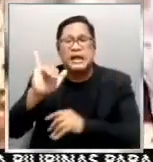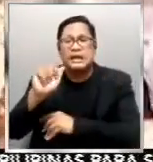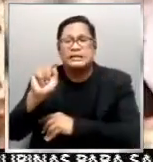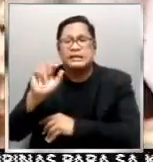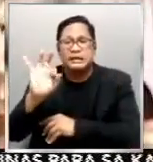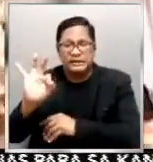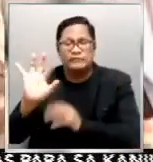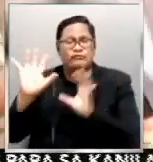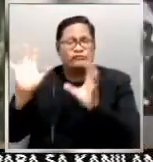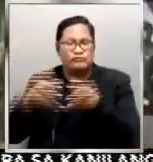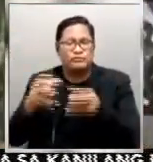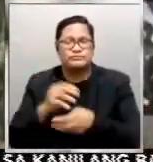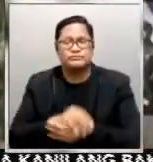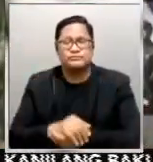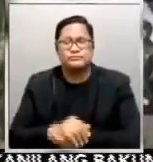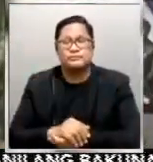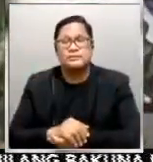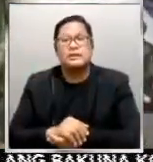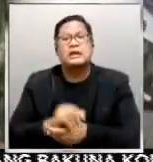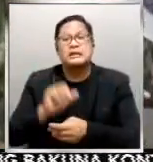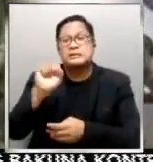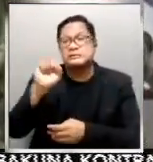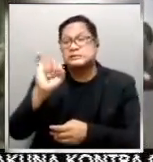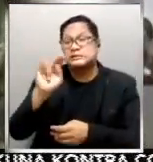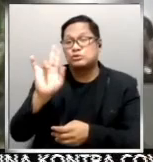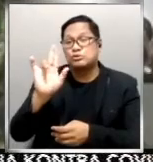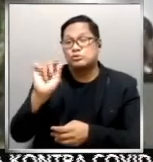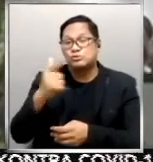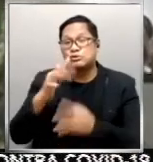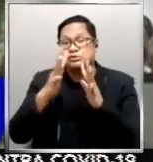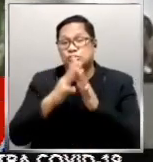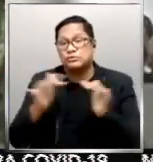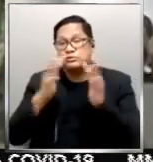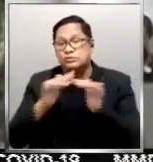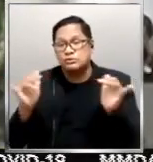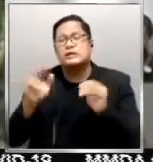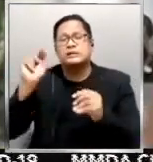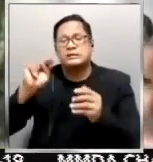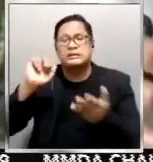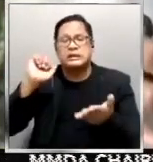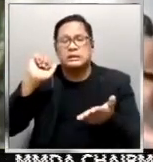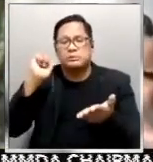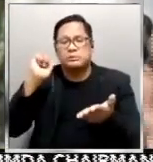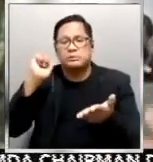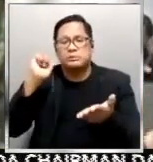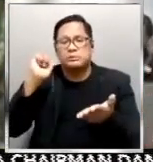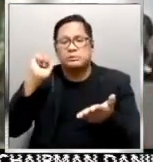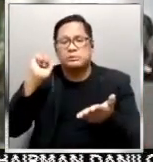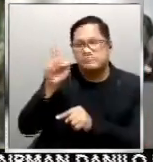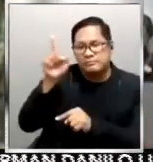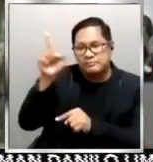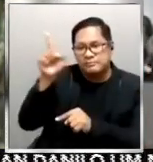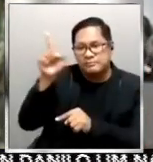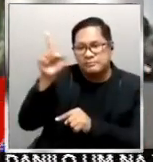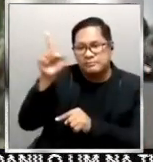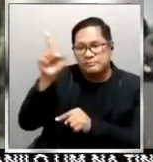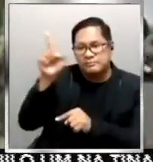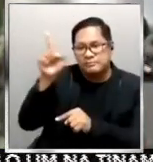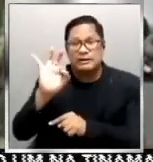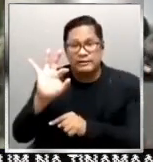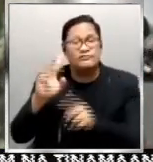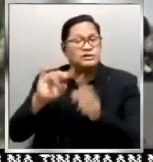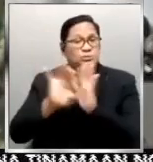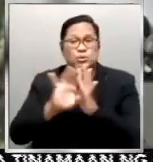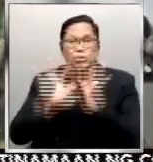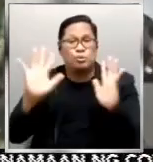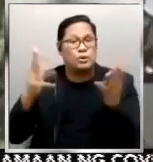Sinulog activities needs the collegial approval of the IATF. Unless otherwise there is no approval from